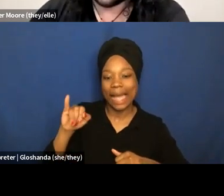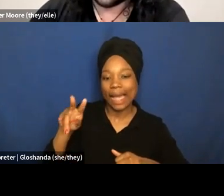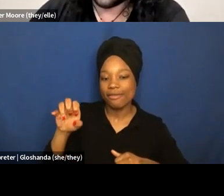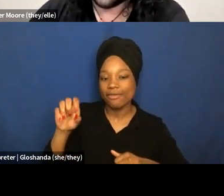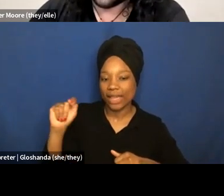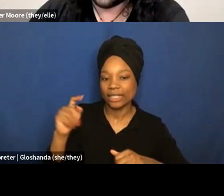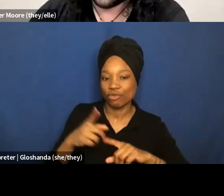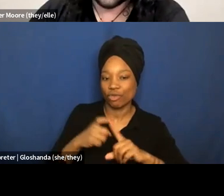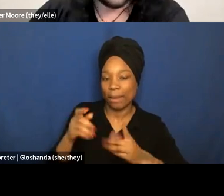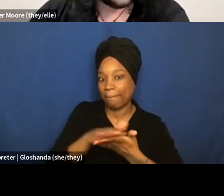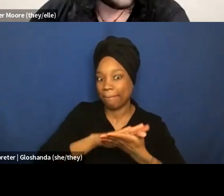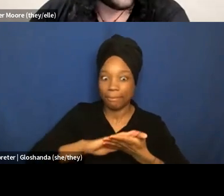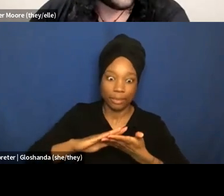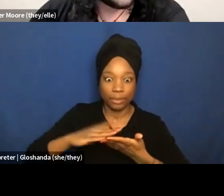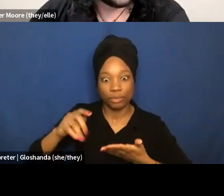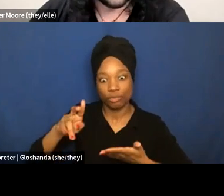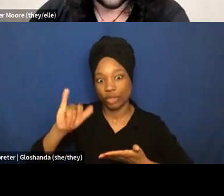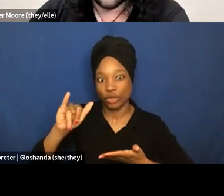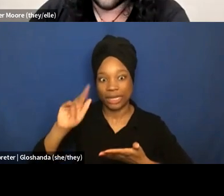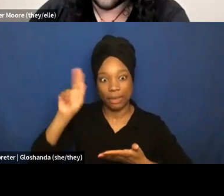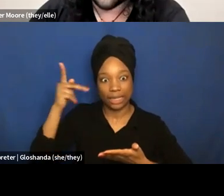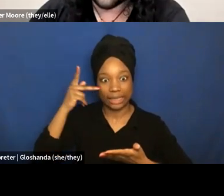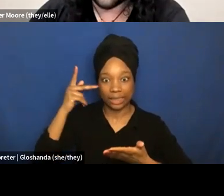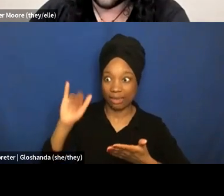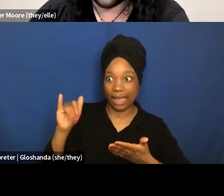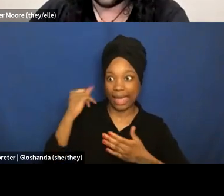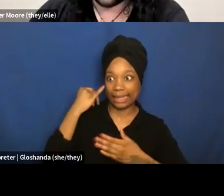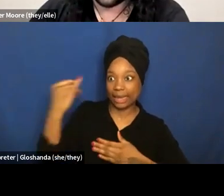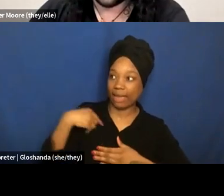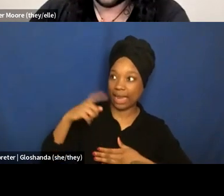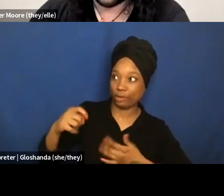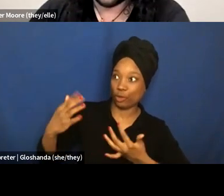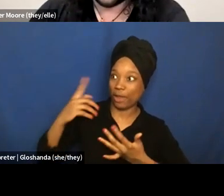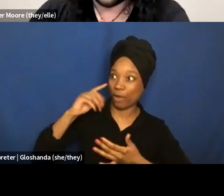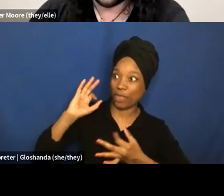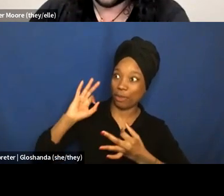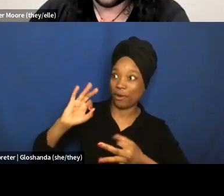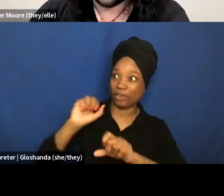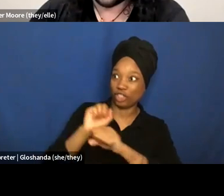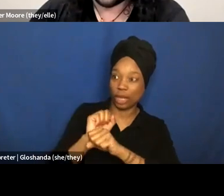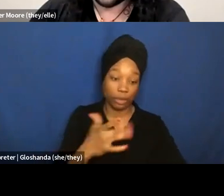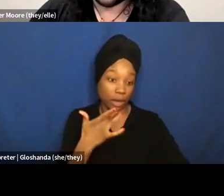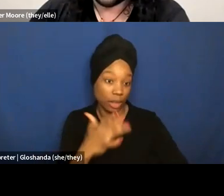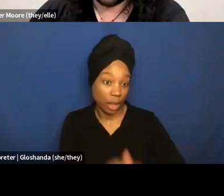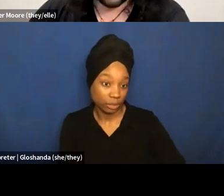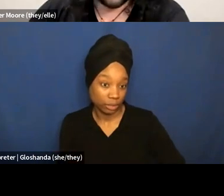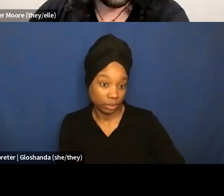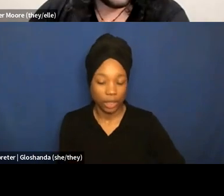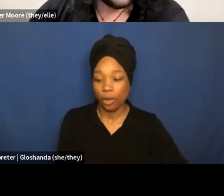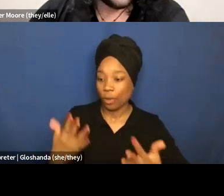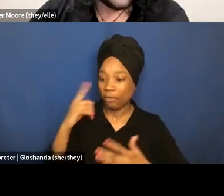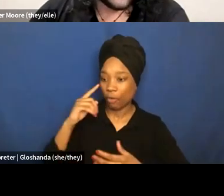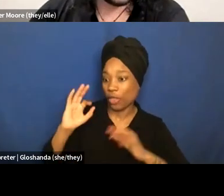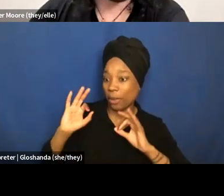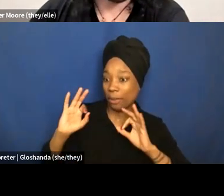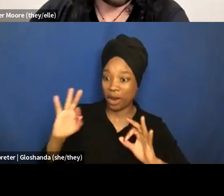wait for the perfect job. Good luck. Good freaking luck. Right. Or wait for the perfect activist. We're all going to fuck it